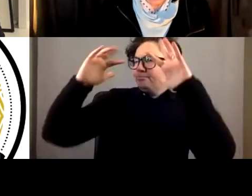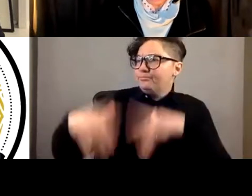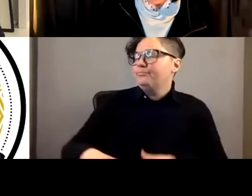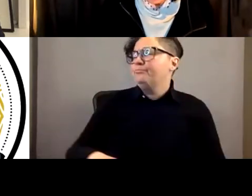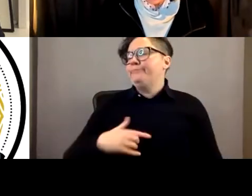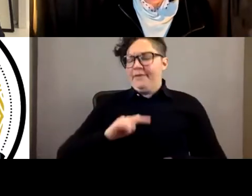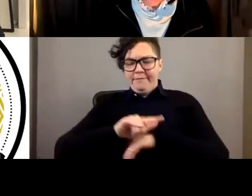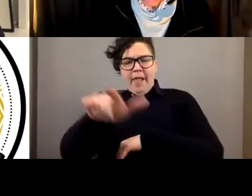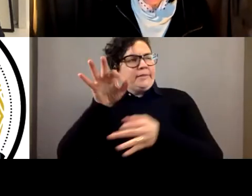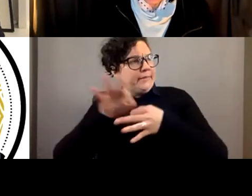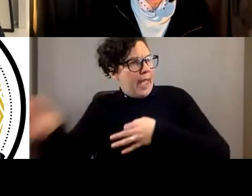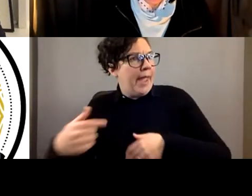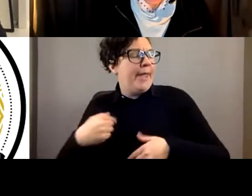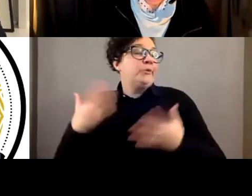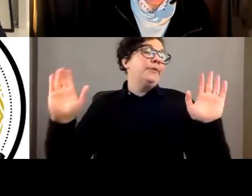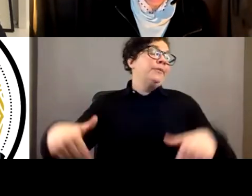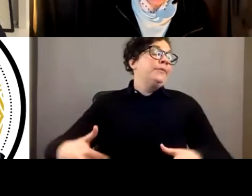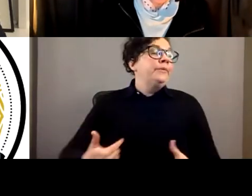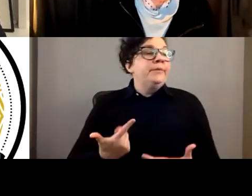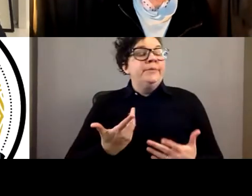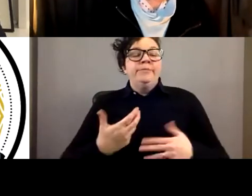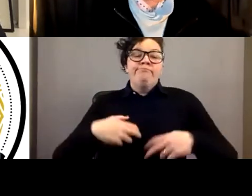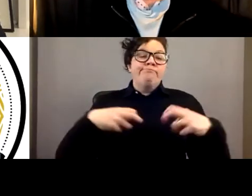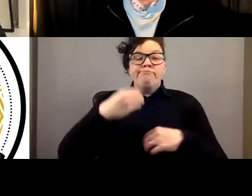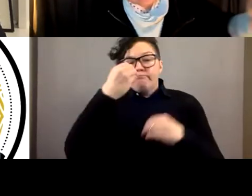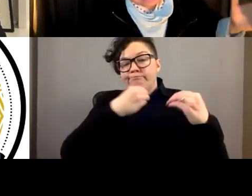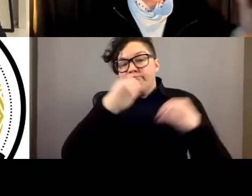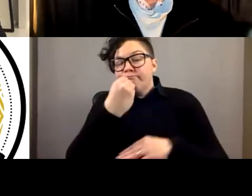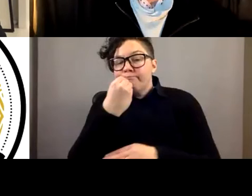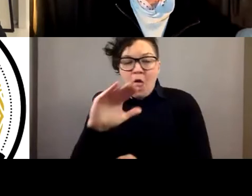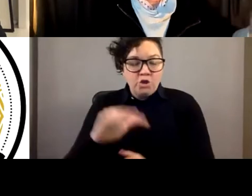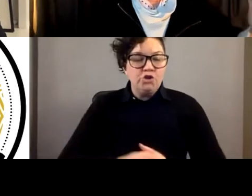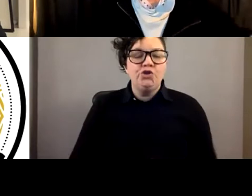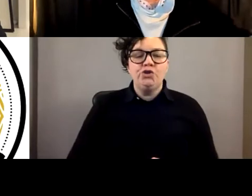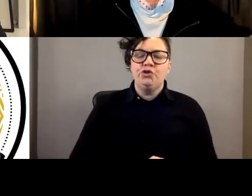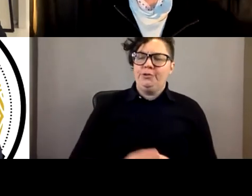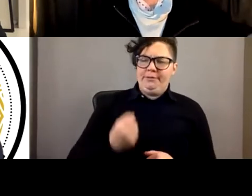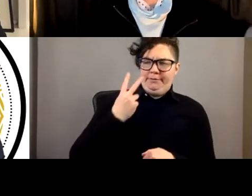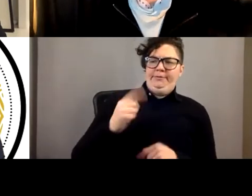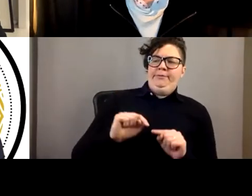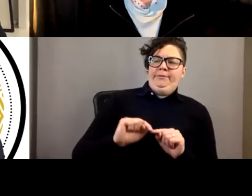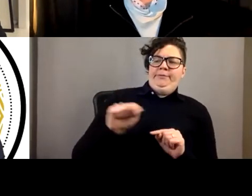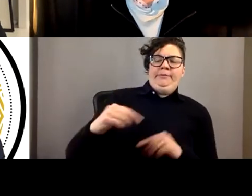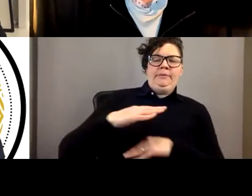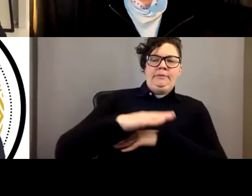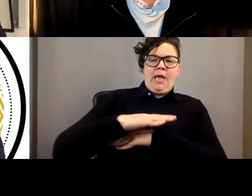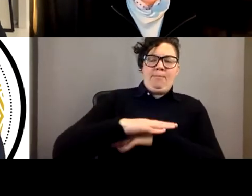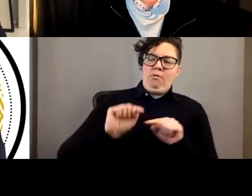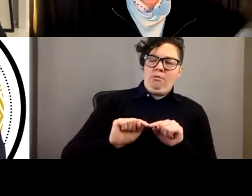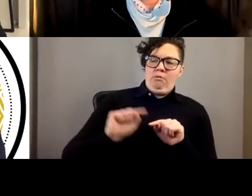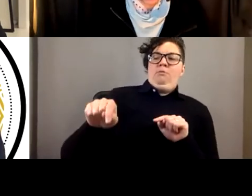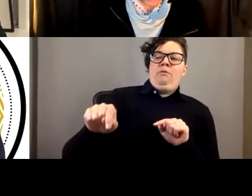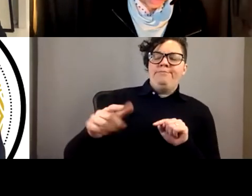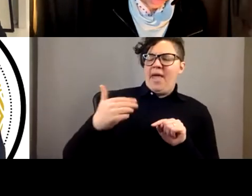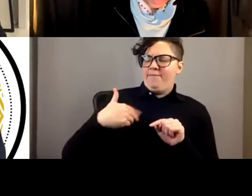and so I had lunch, and on the other side of the little table, there was a sort of little